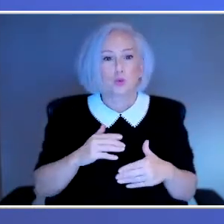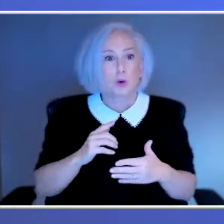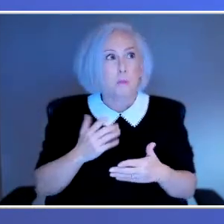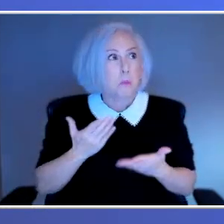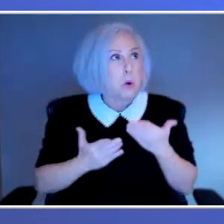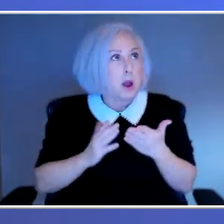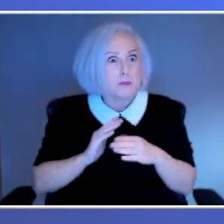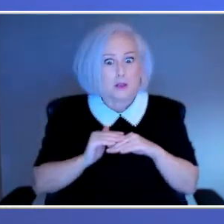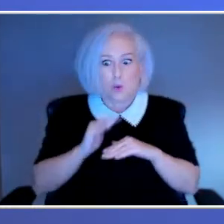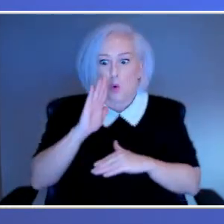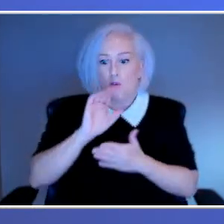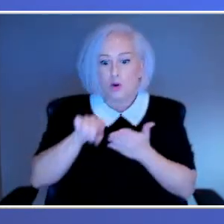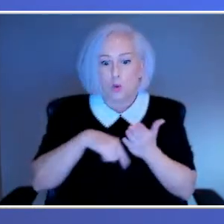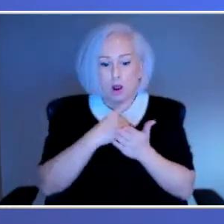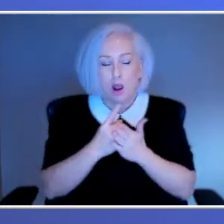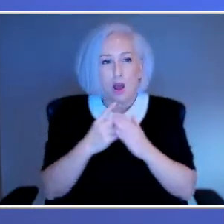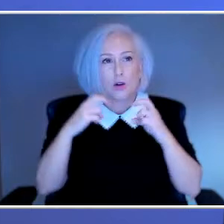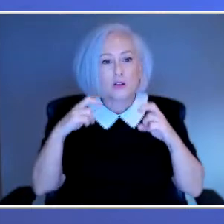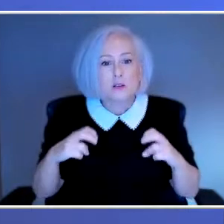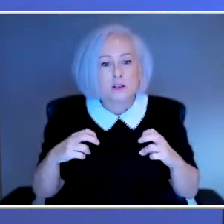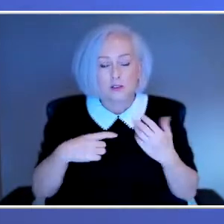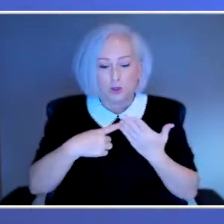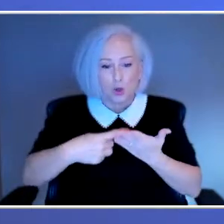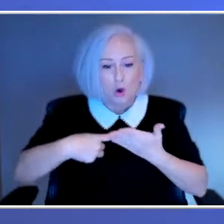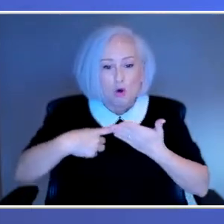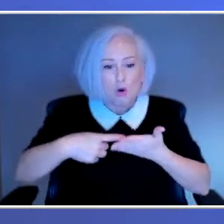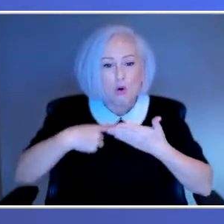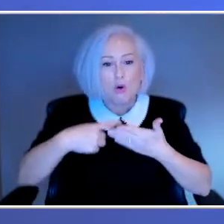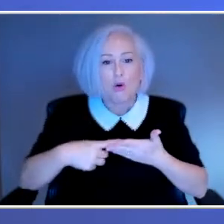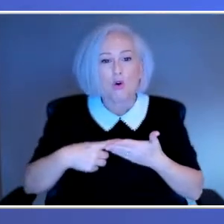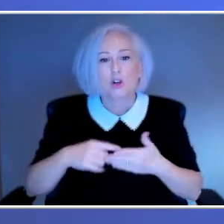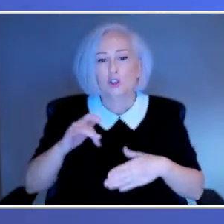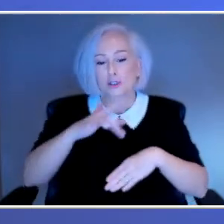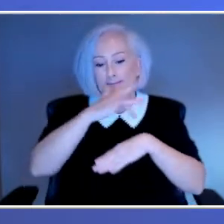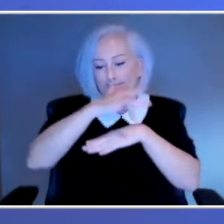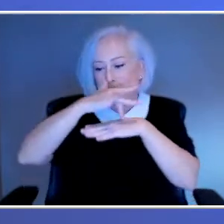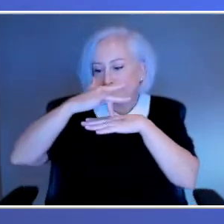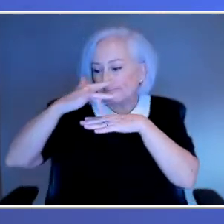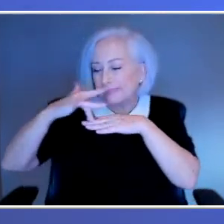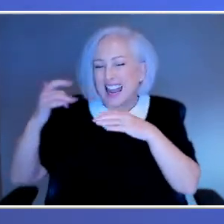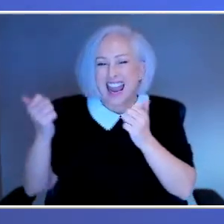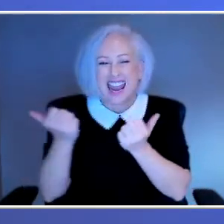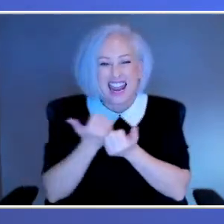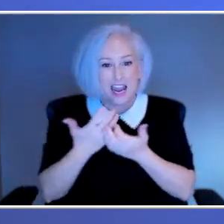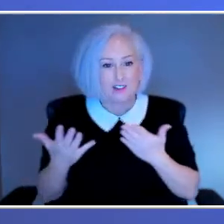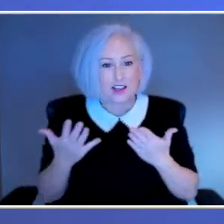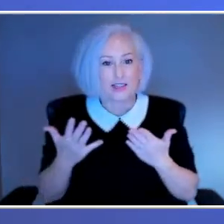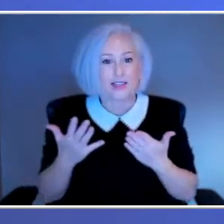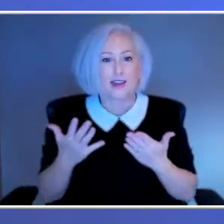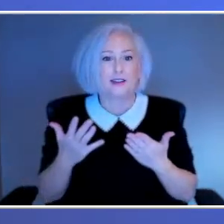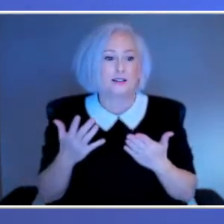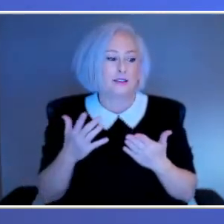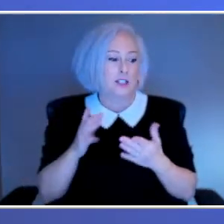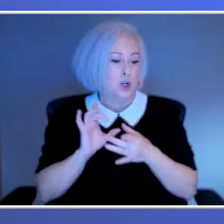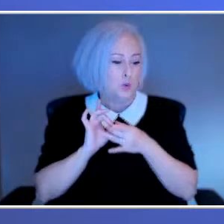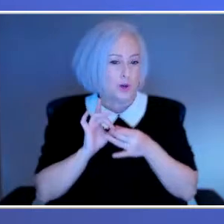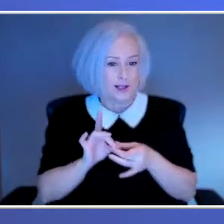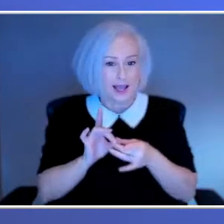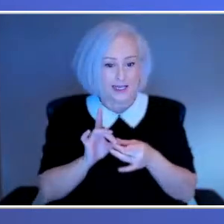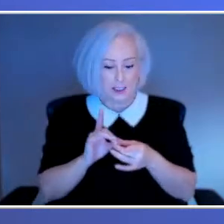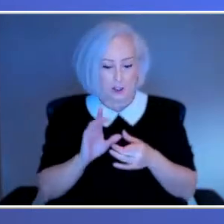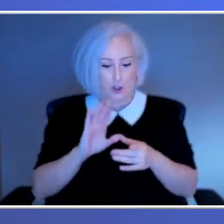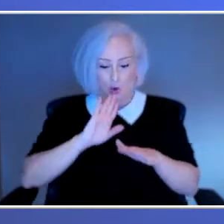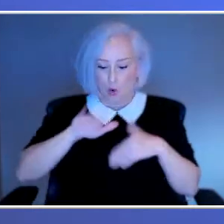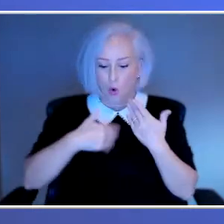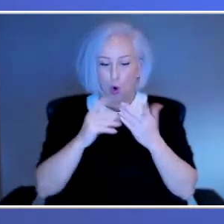with her. She touched base with everything, down to the family tree, how serious this is, what this means